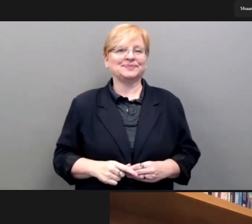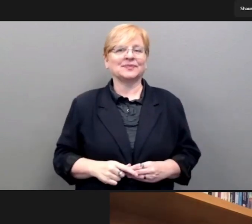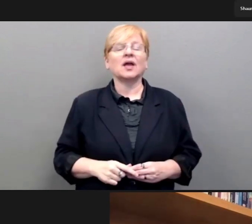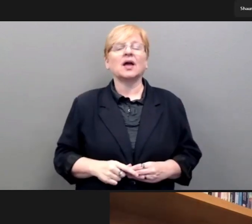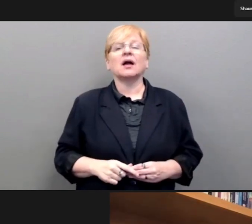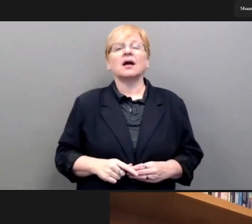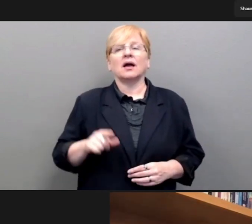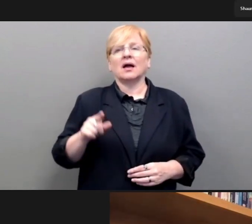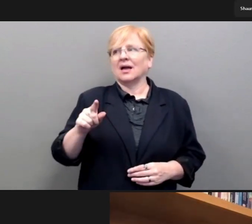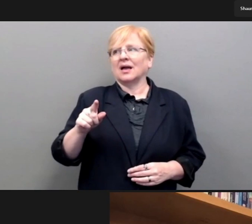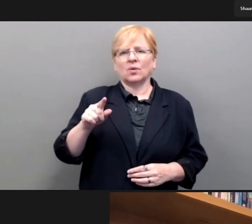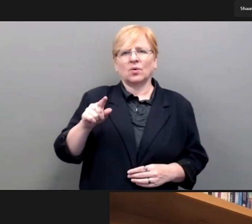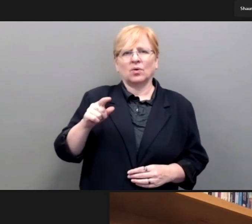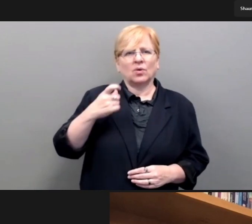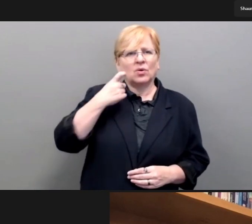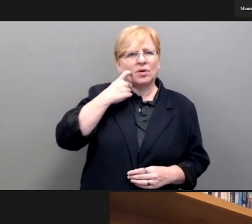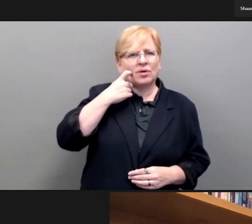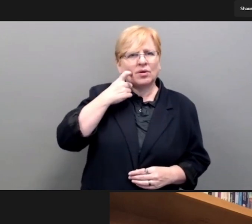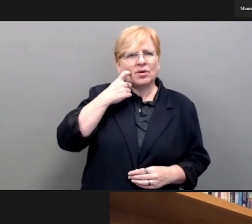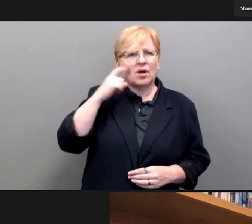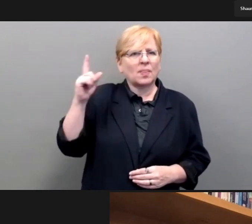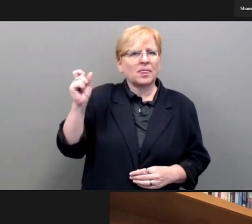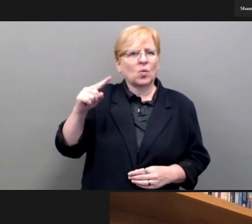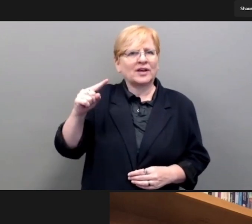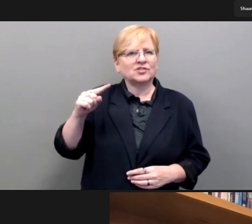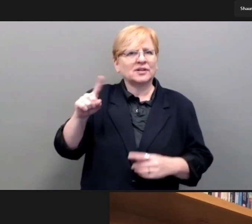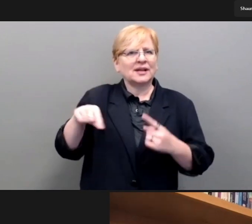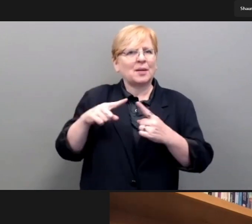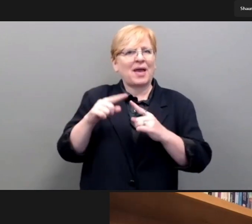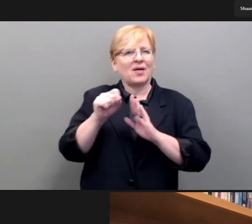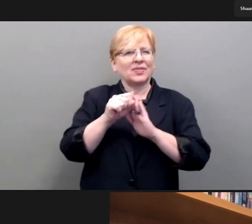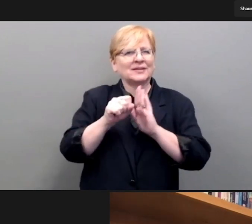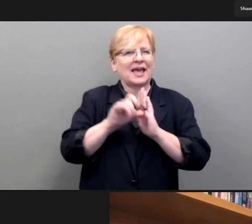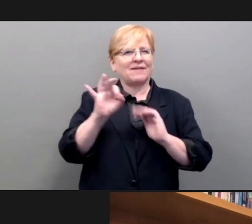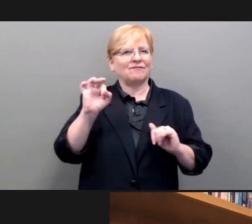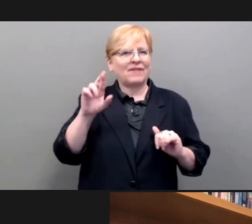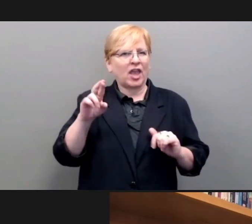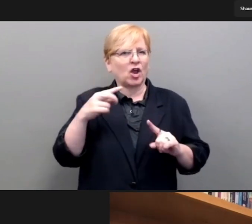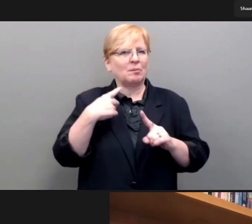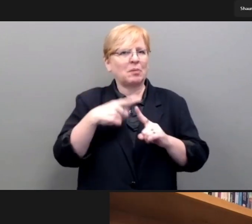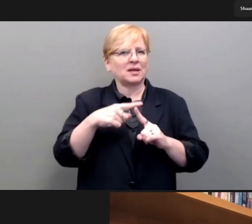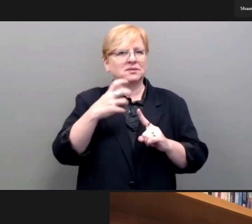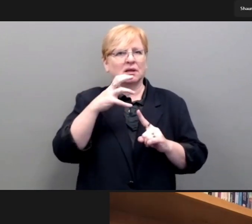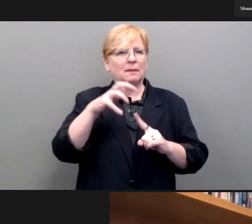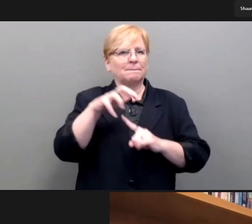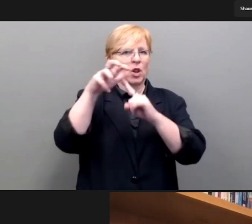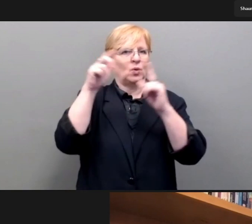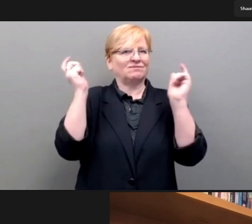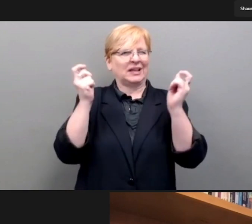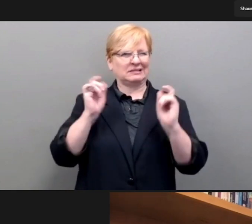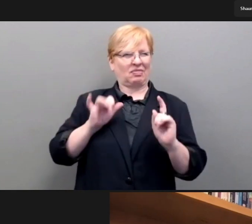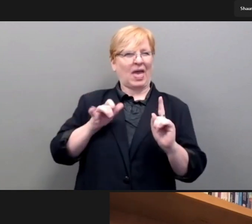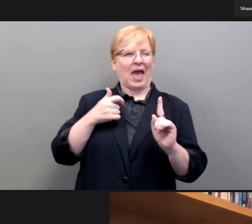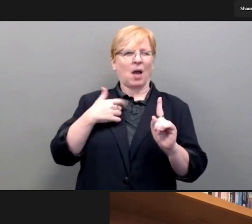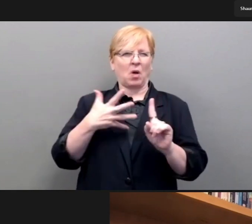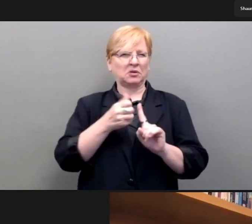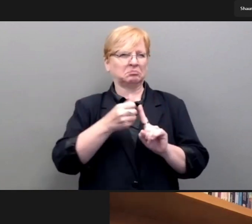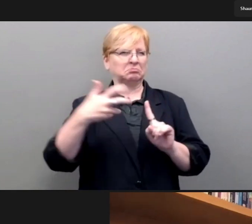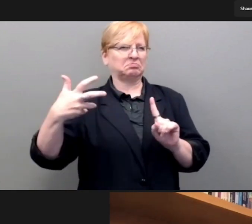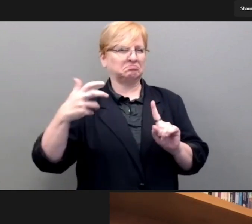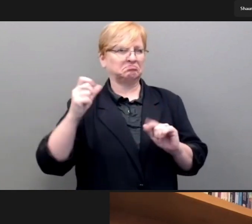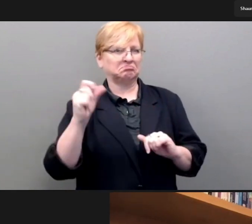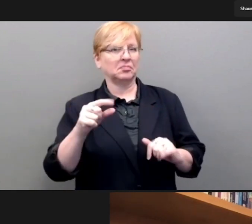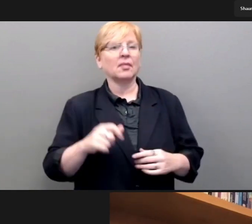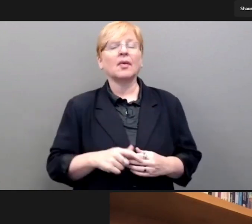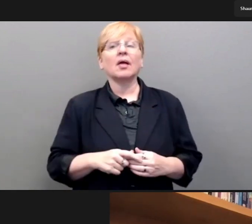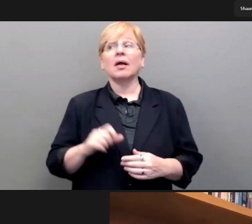of, piggybacking off of the question regarding the state fair and the balloon fiesta. There's a major event happening in Santa Fe, the